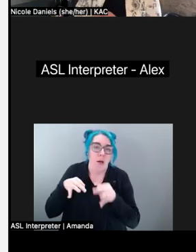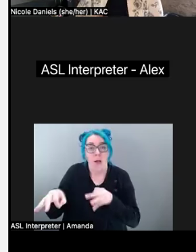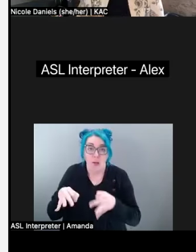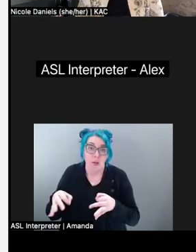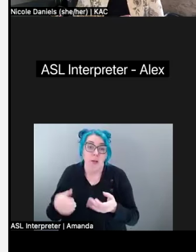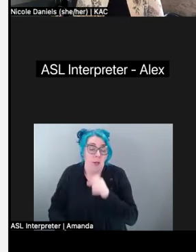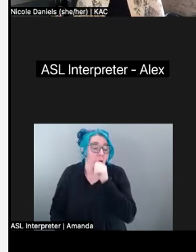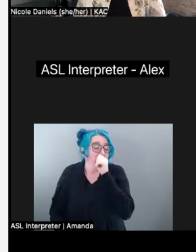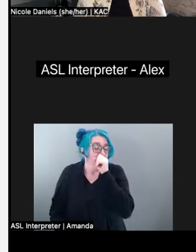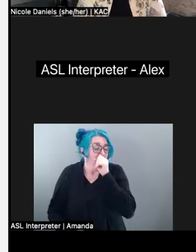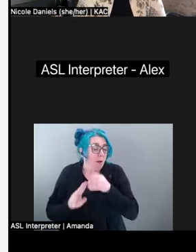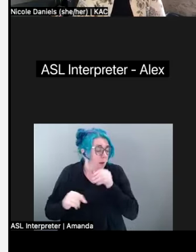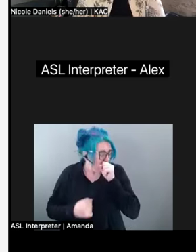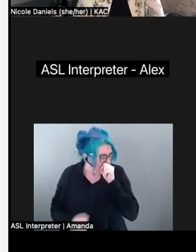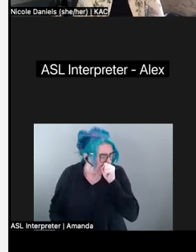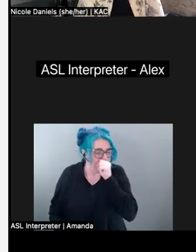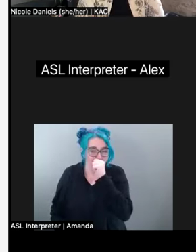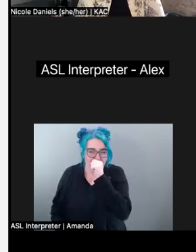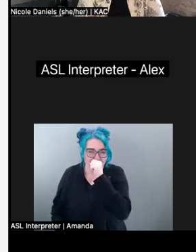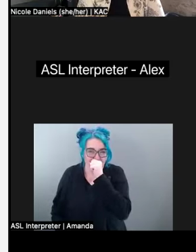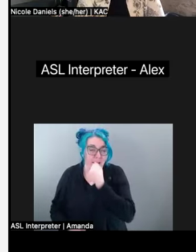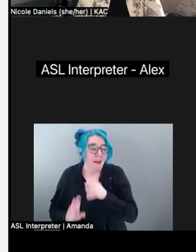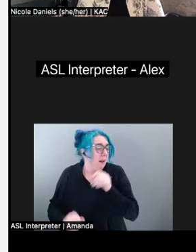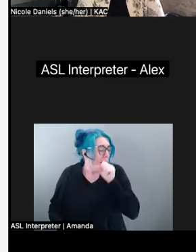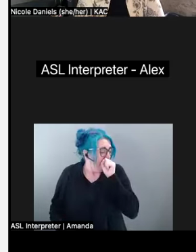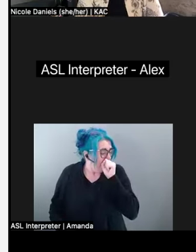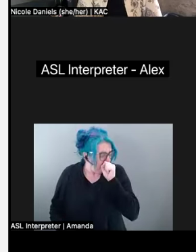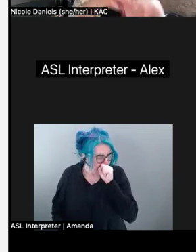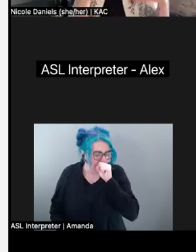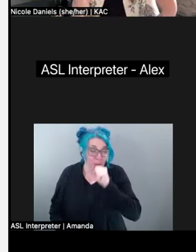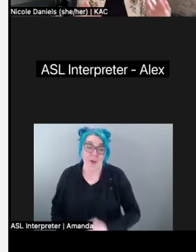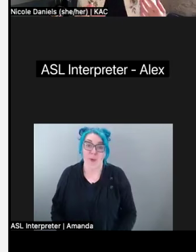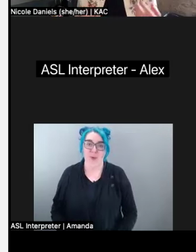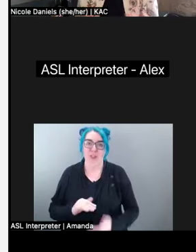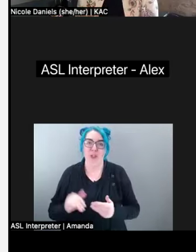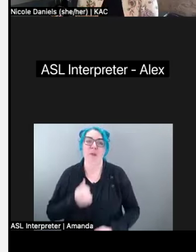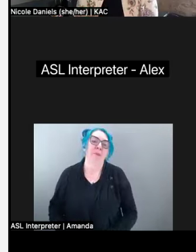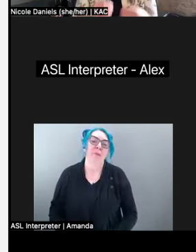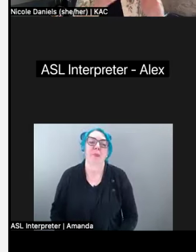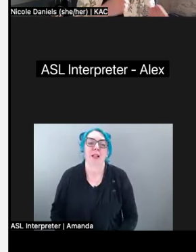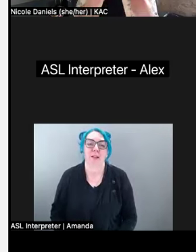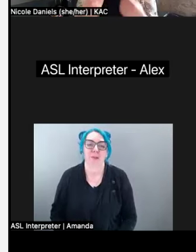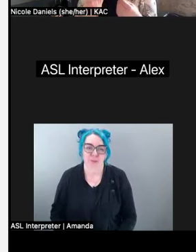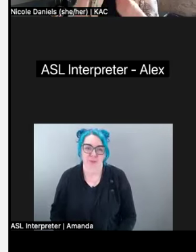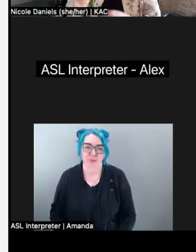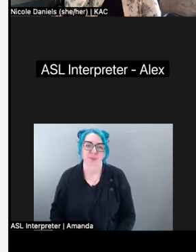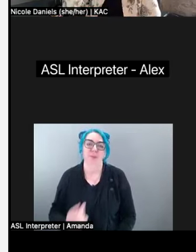year. We do ask for relevant breakdowns or calculations. Of course, we're not looking for every dollar to be